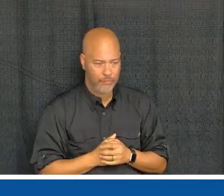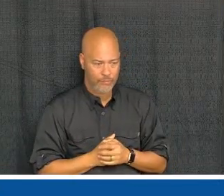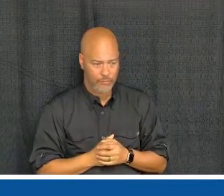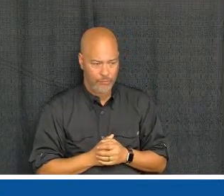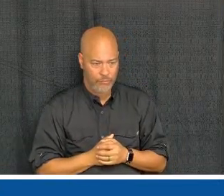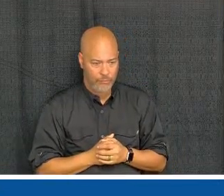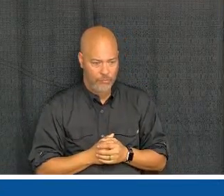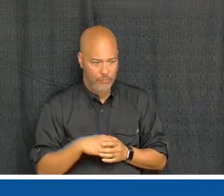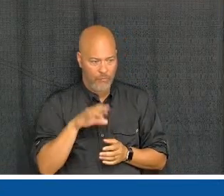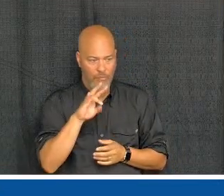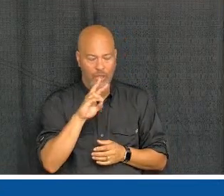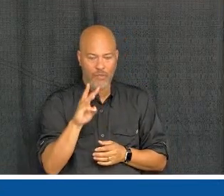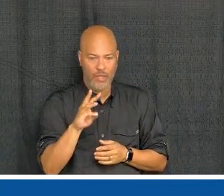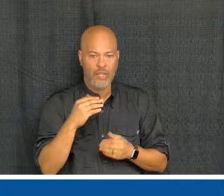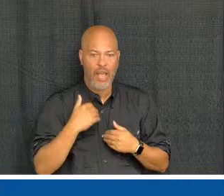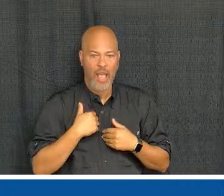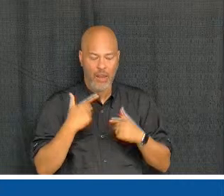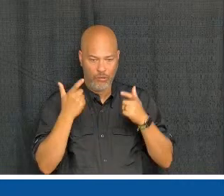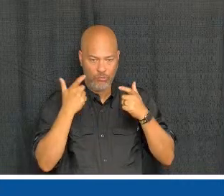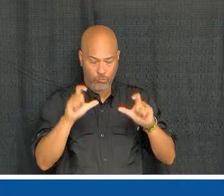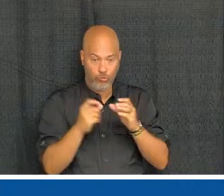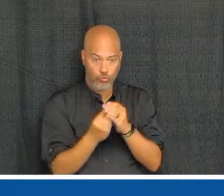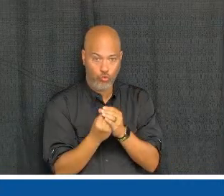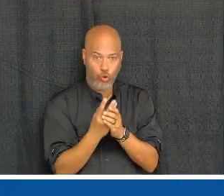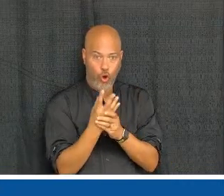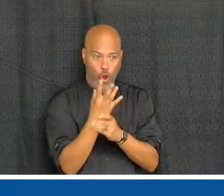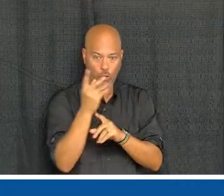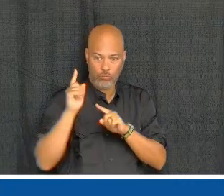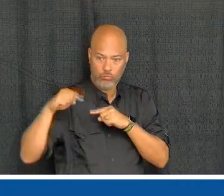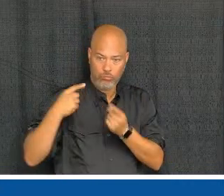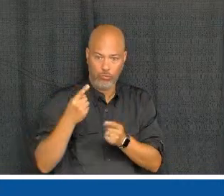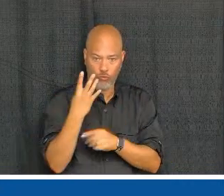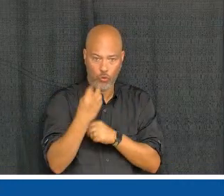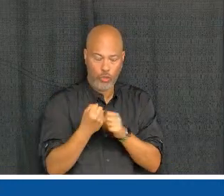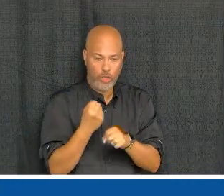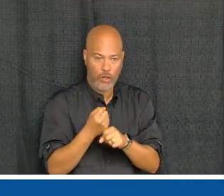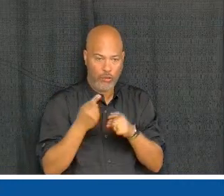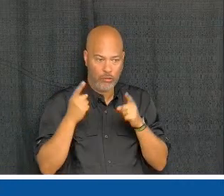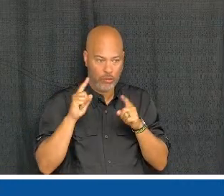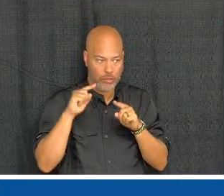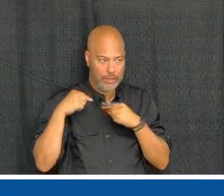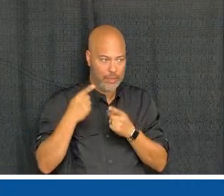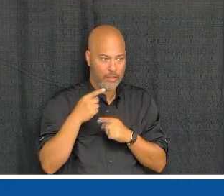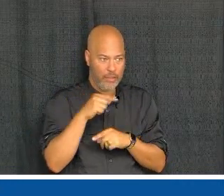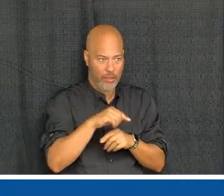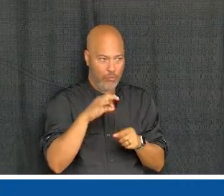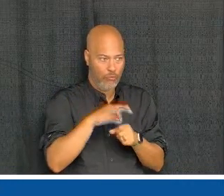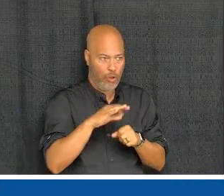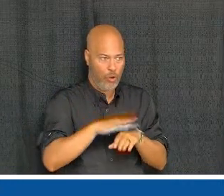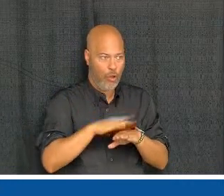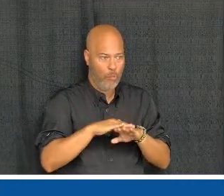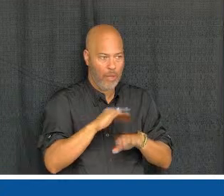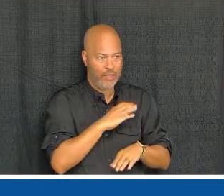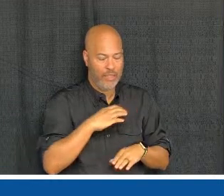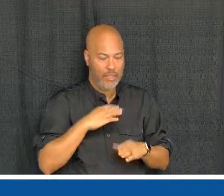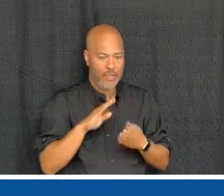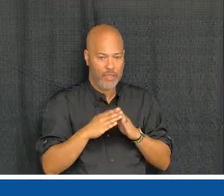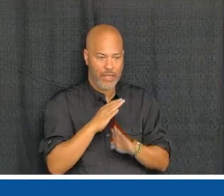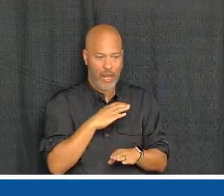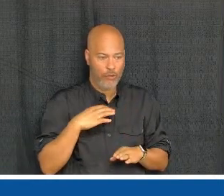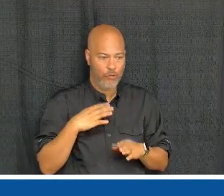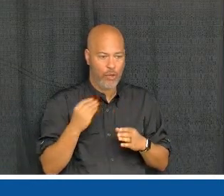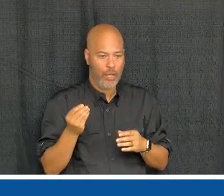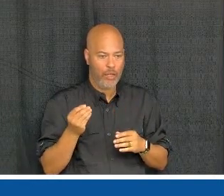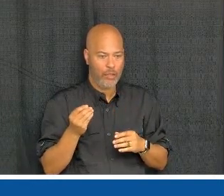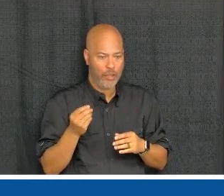The 76 corridor has had a great deal of growth over the last 4+ years since this was voted on by the city council.